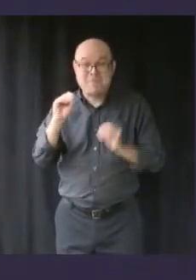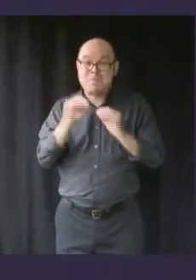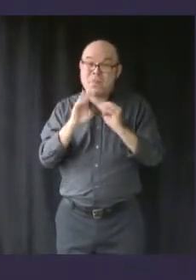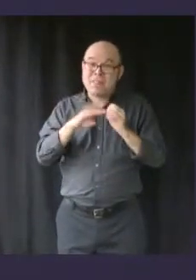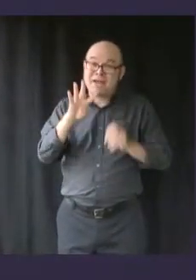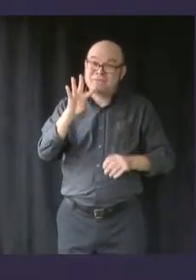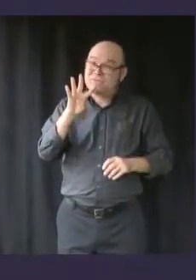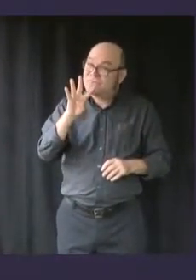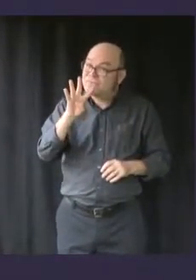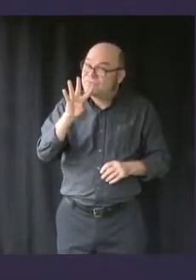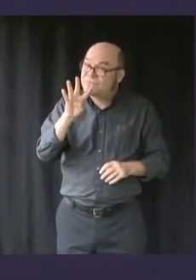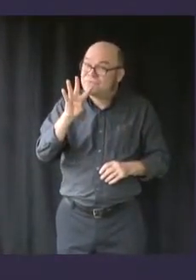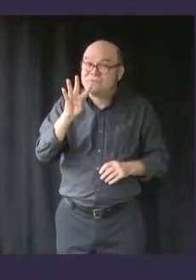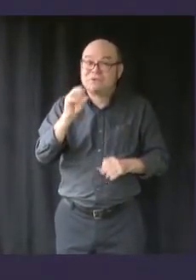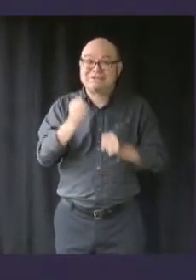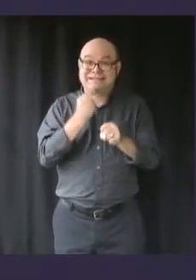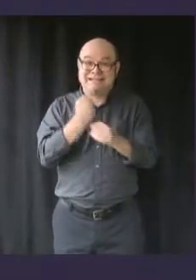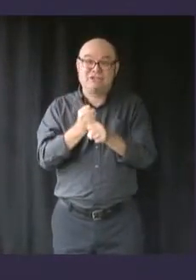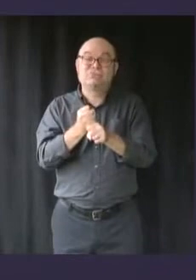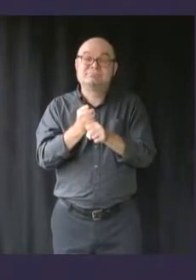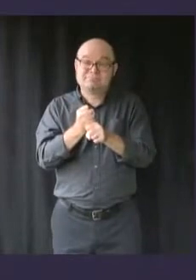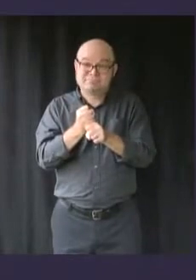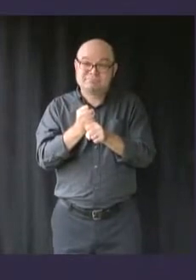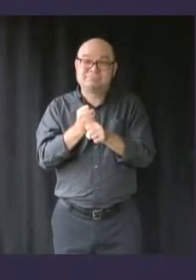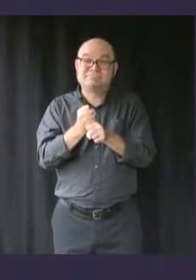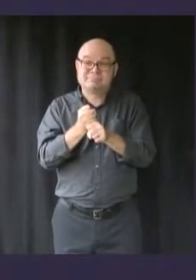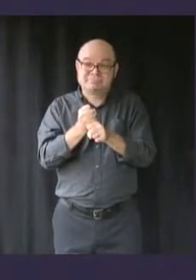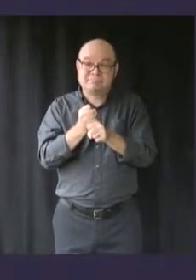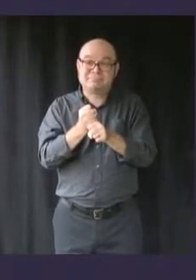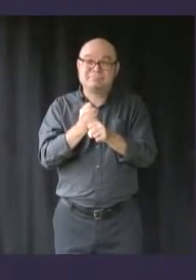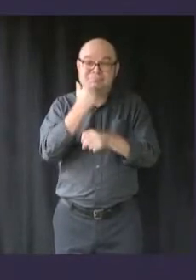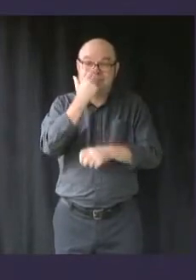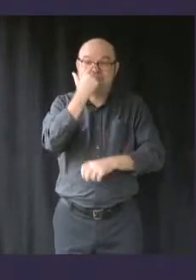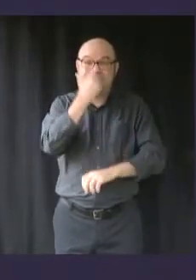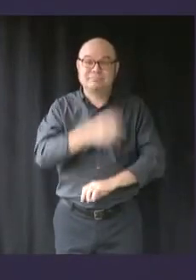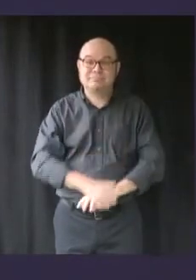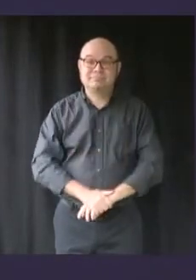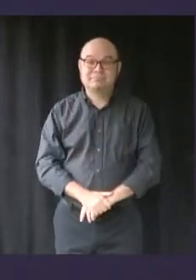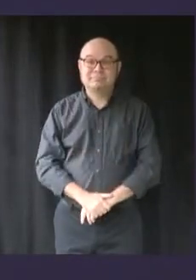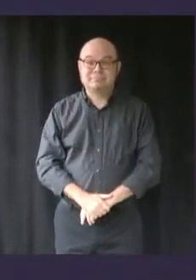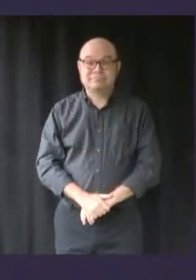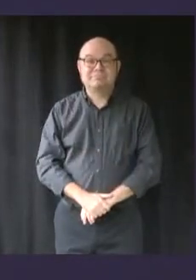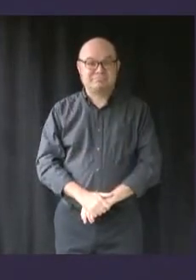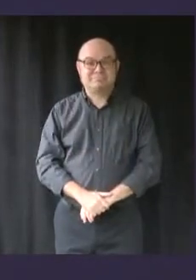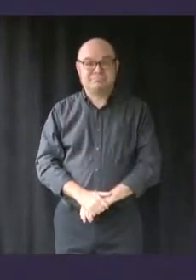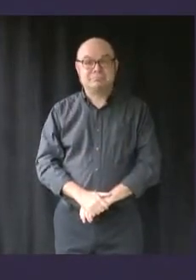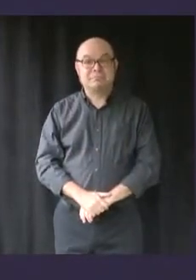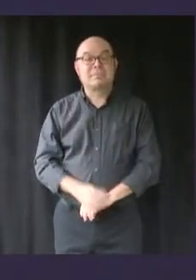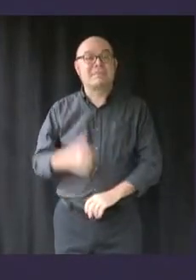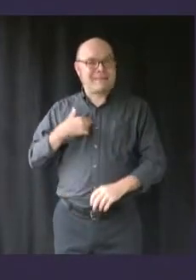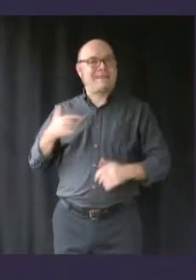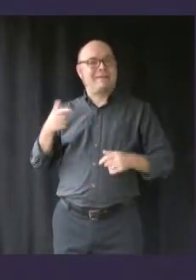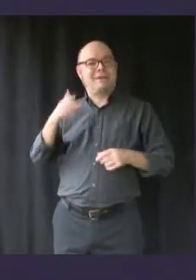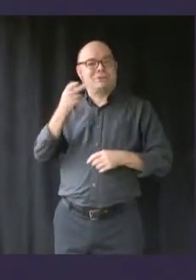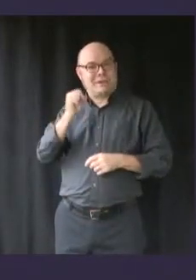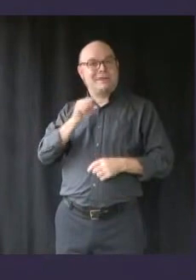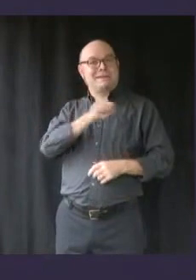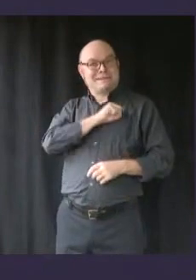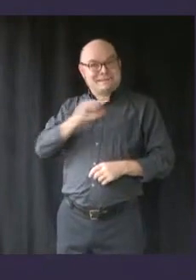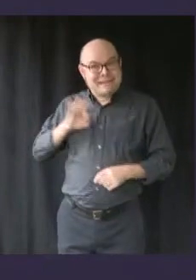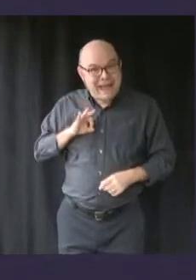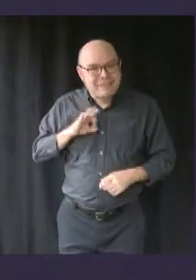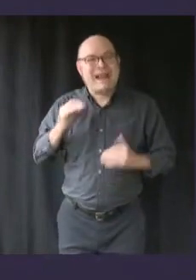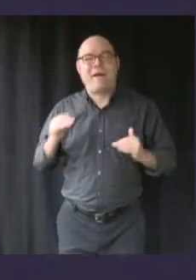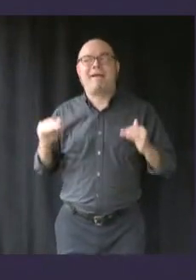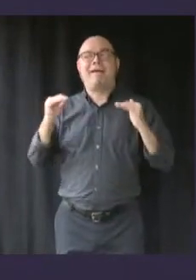colleague. Chris brings such a passion to the battles he has taken on, and that's something